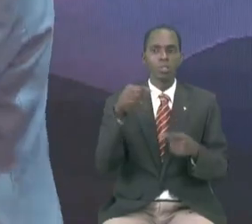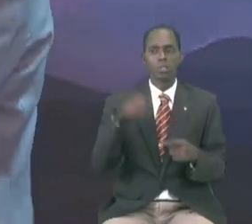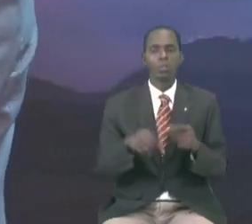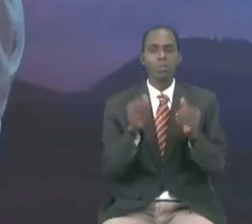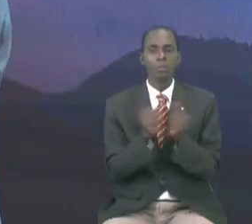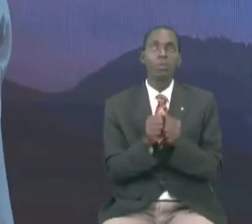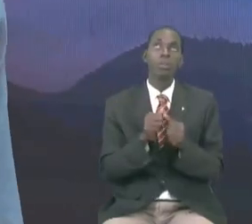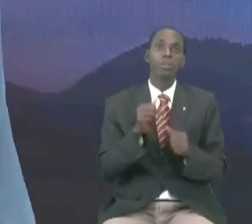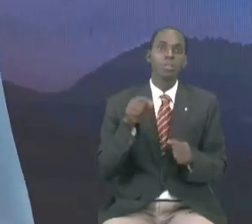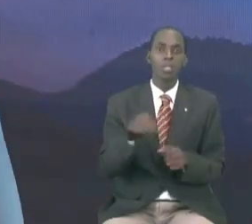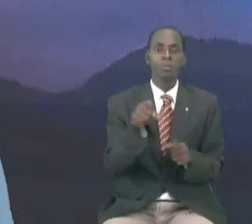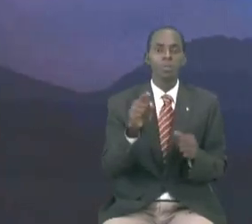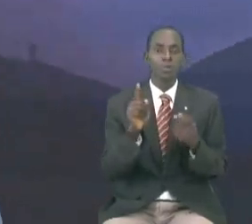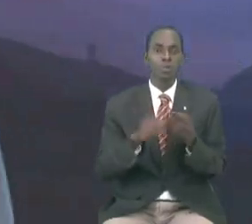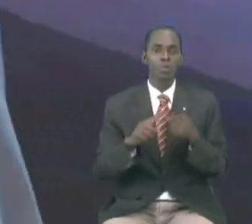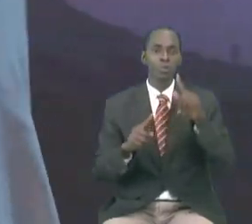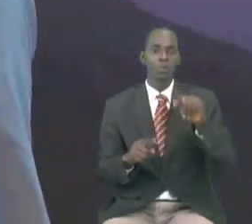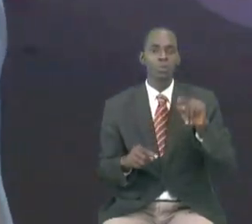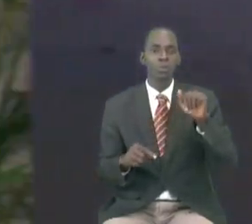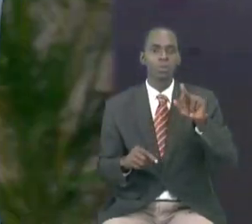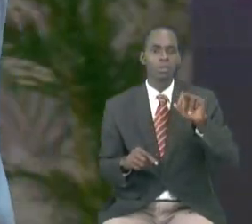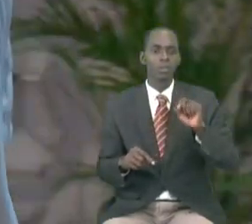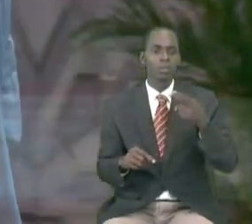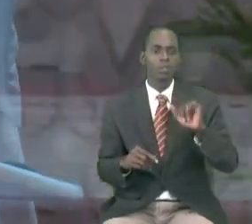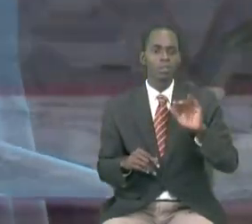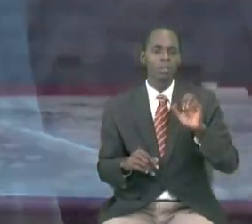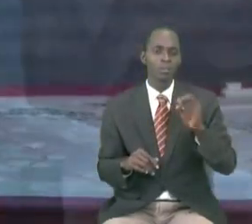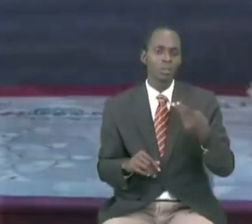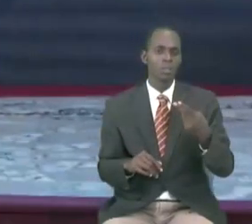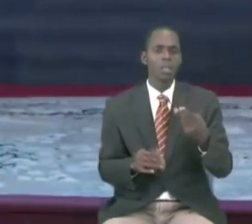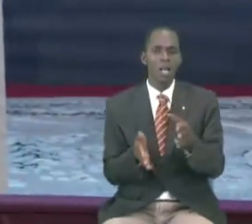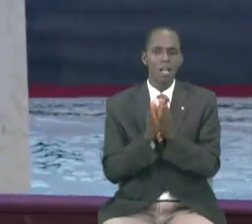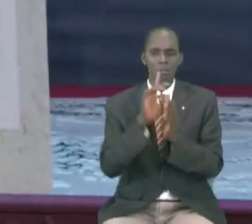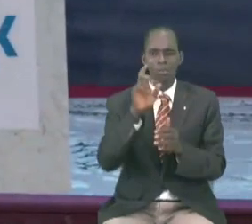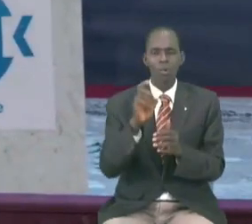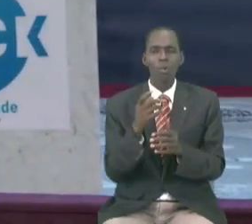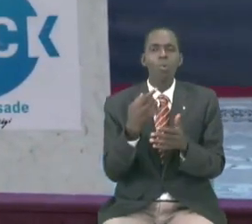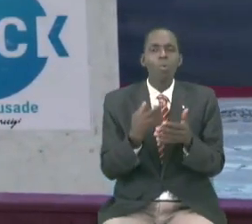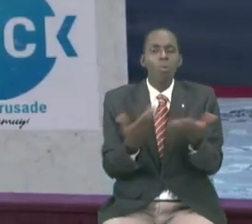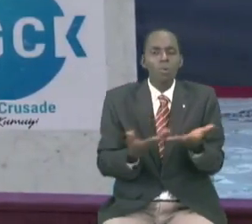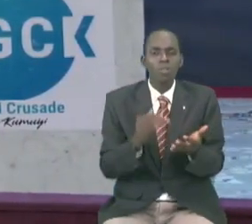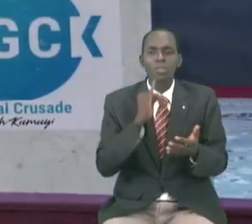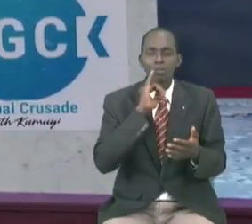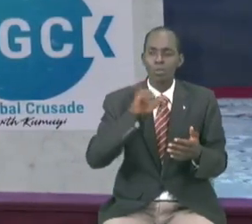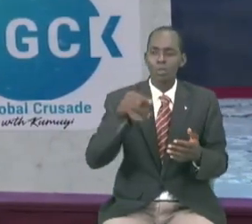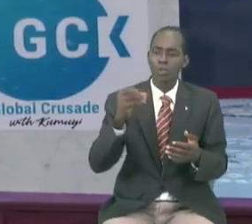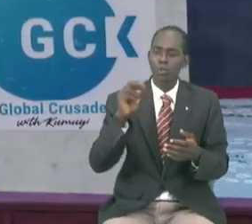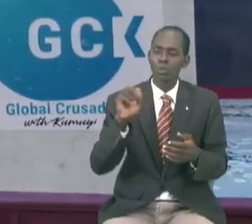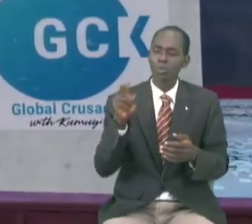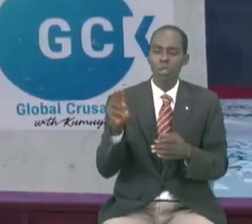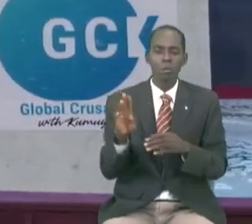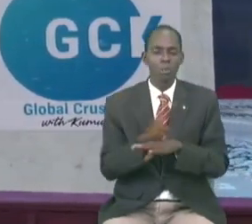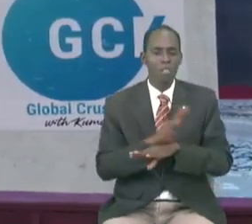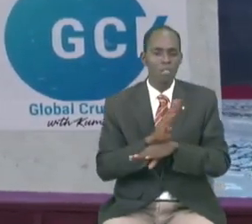are, where you are running to, what you are trying to do, no business for you. What you are trying to get, what you are trying to have, what you are